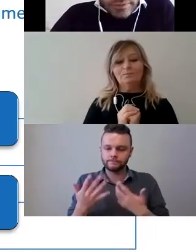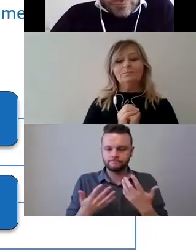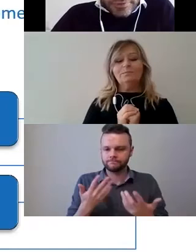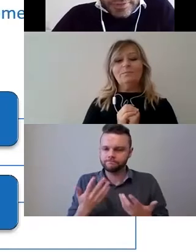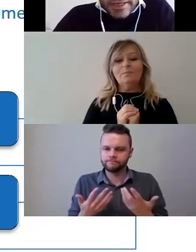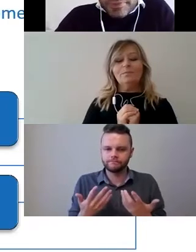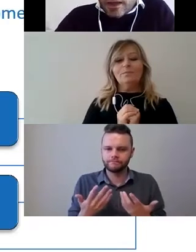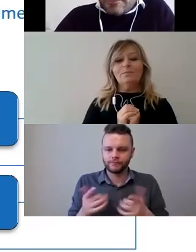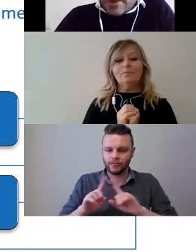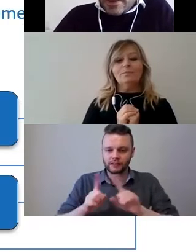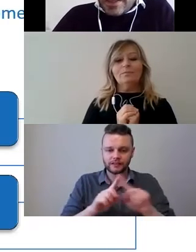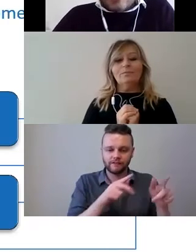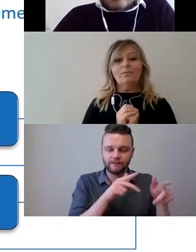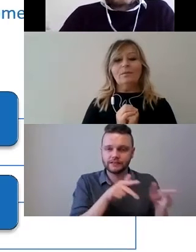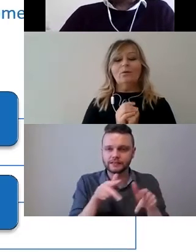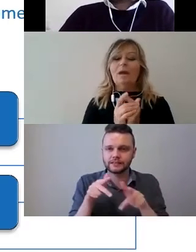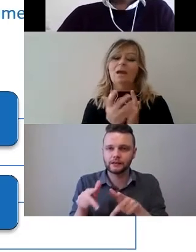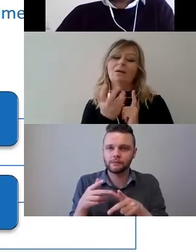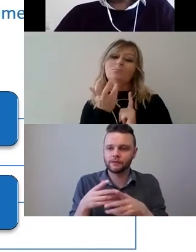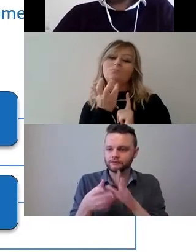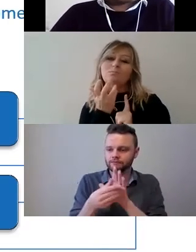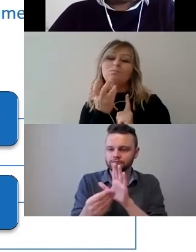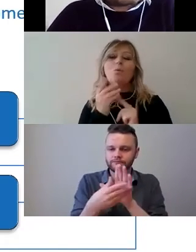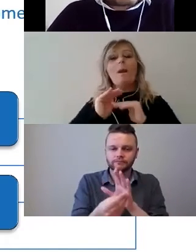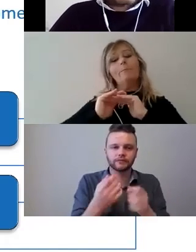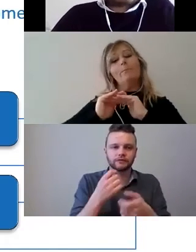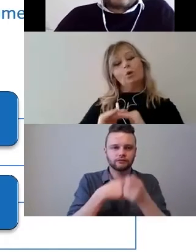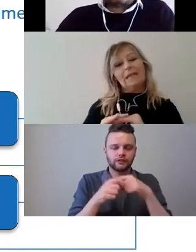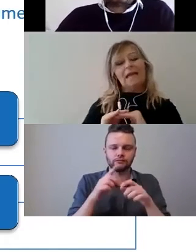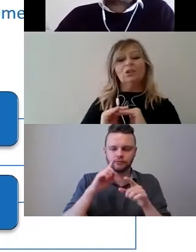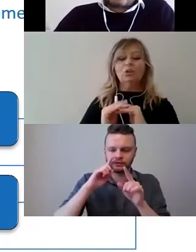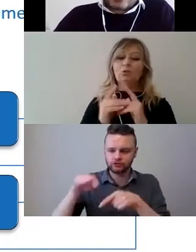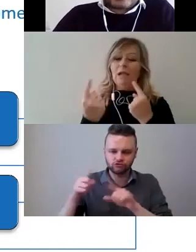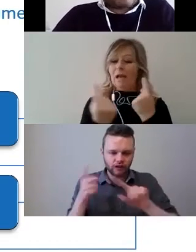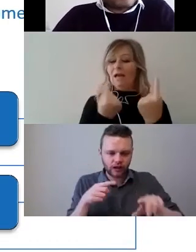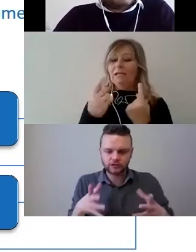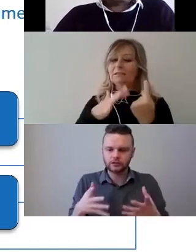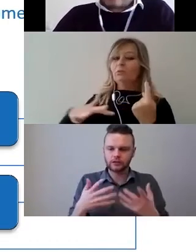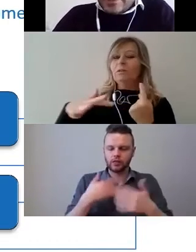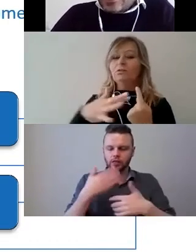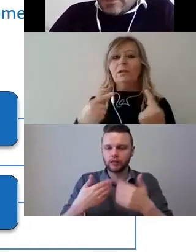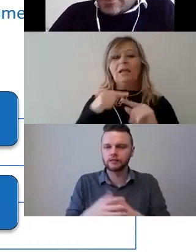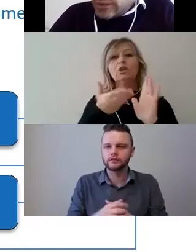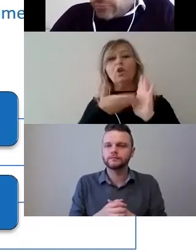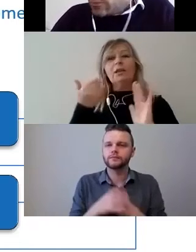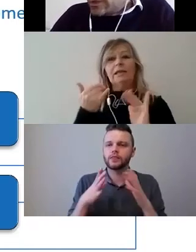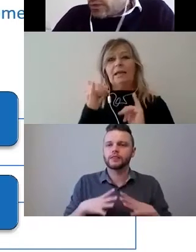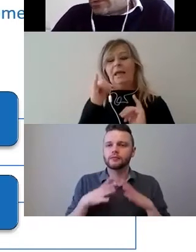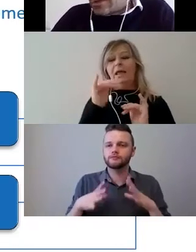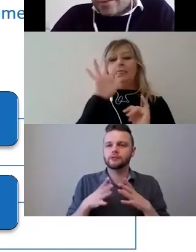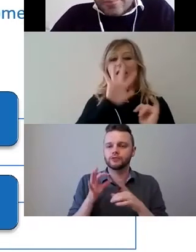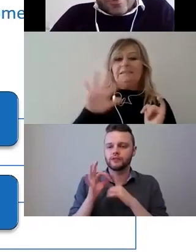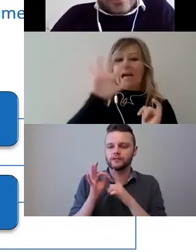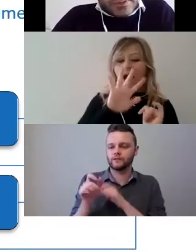the different types of elements that can create distractions and can create also ansia. The preparation of the interviewer, it's